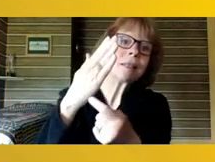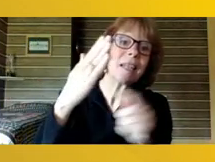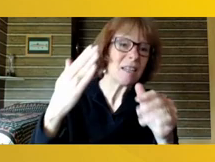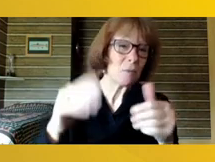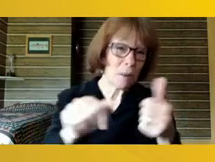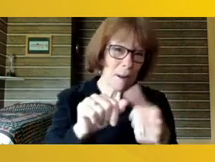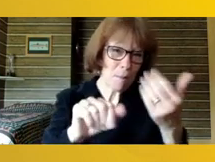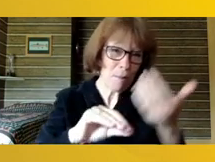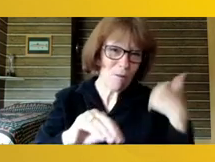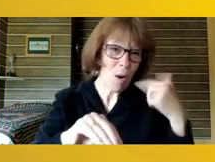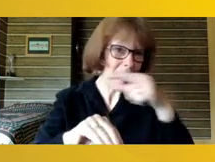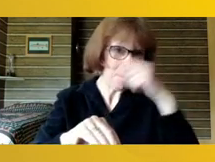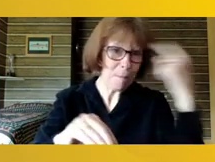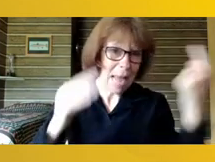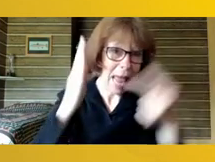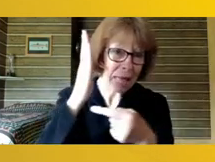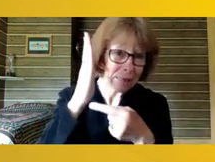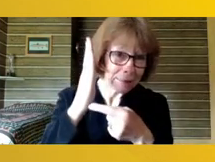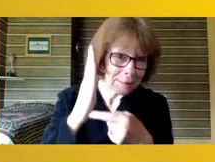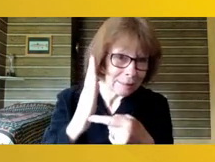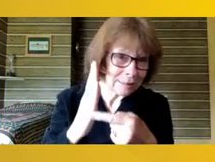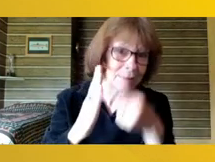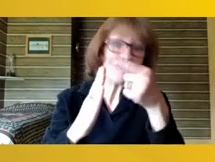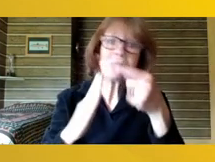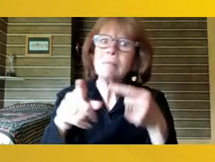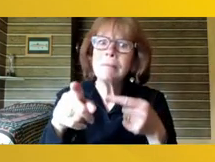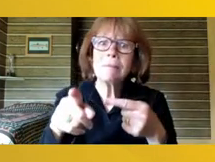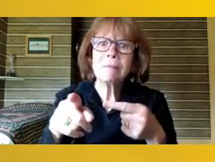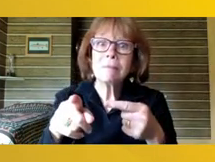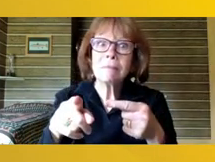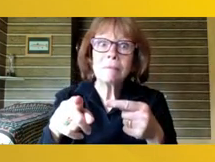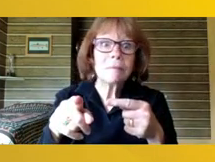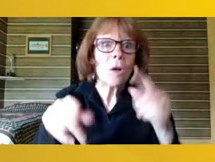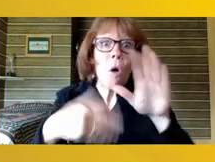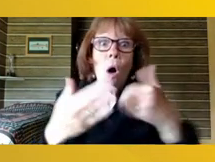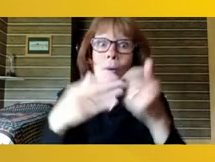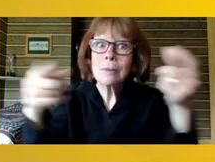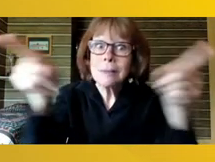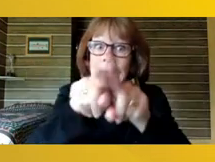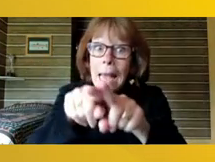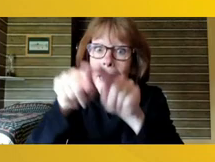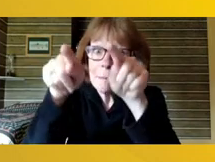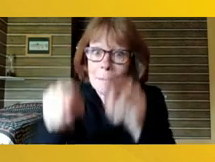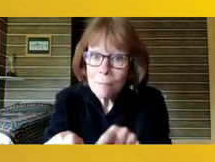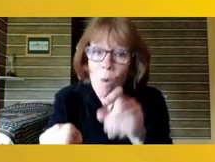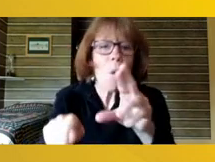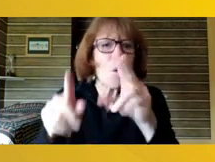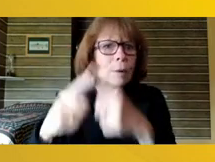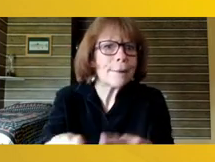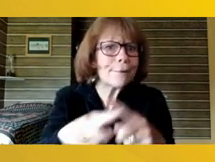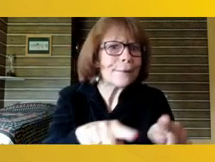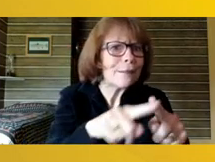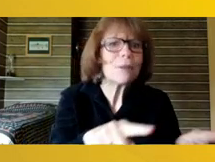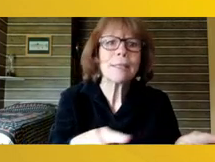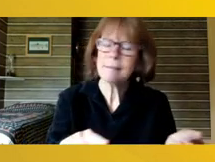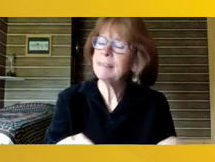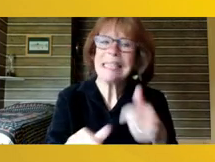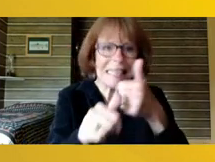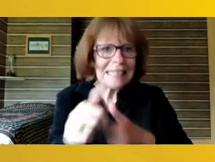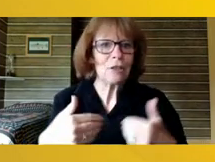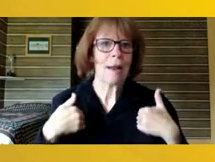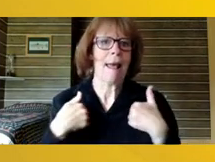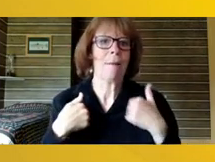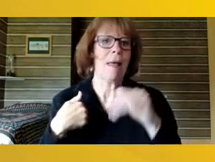slide, which is very unique to each animal, and it has lots of distinct characteristics.